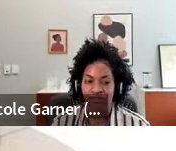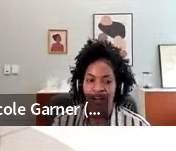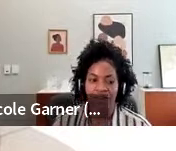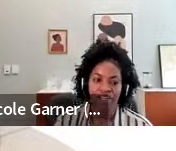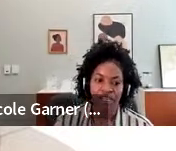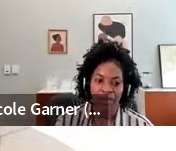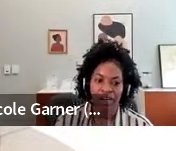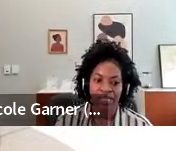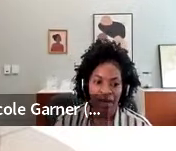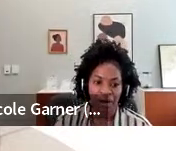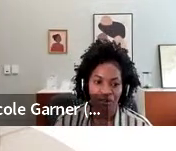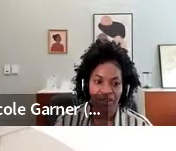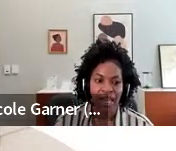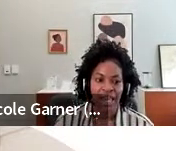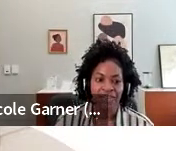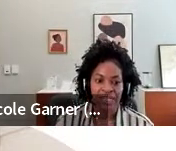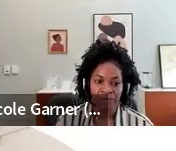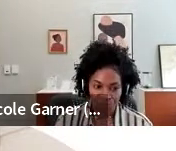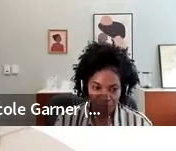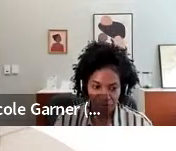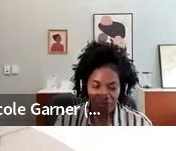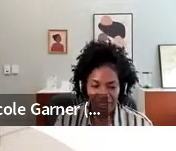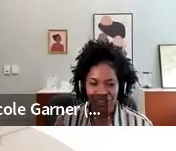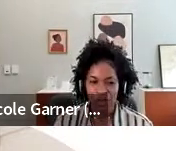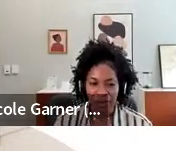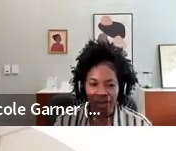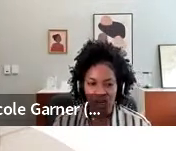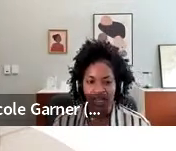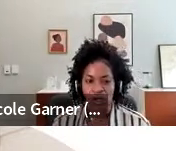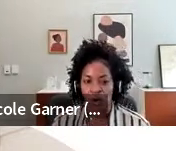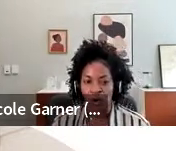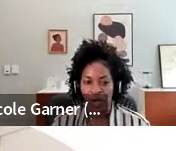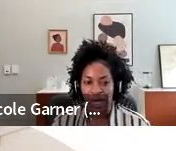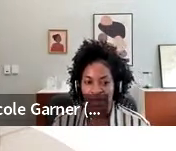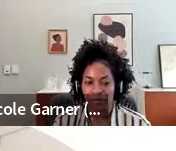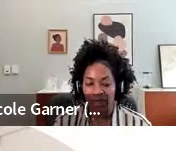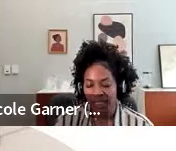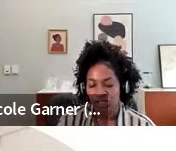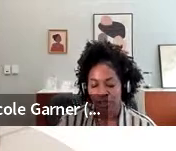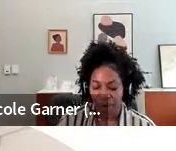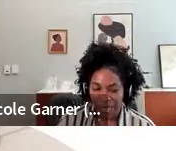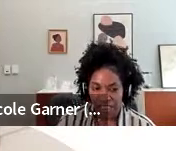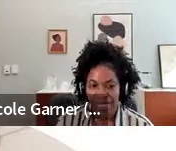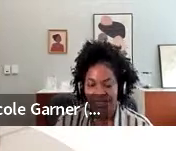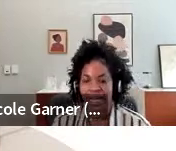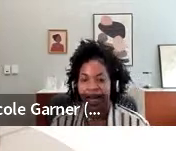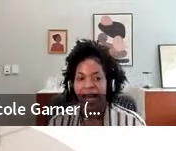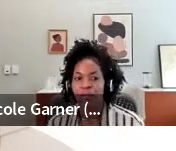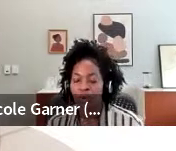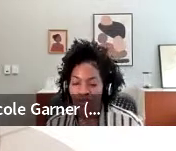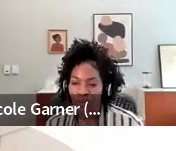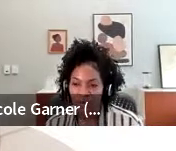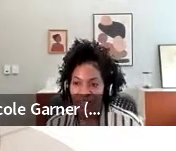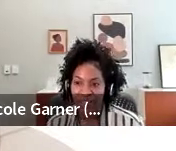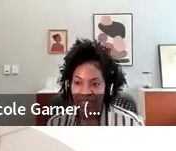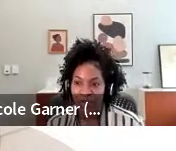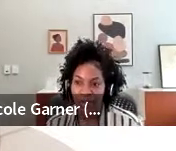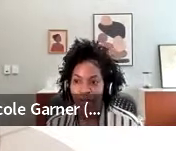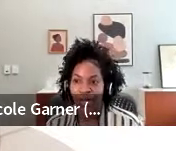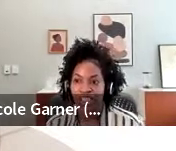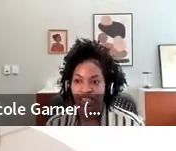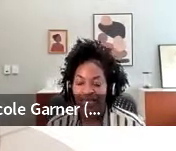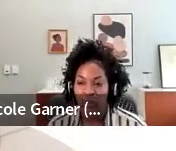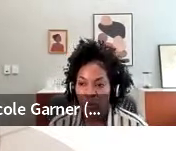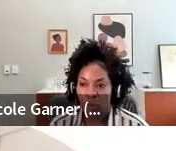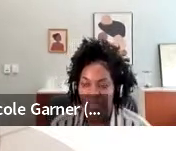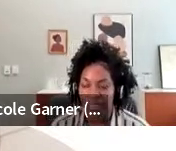on the Center for African American Health. And then the repair and history project. Within the